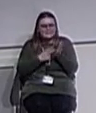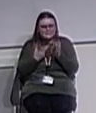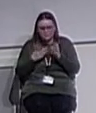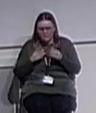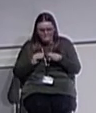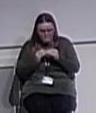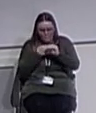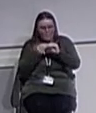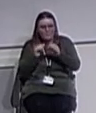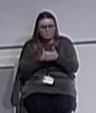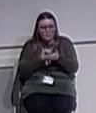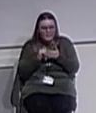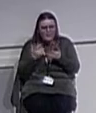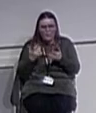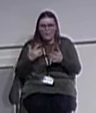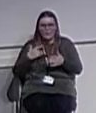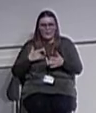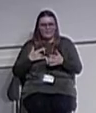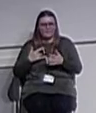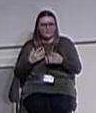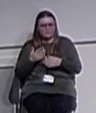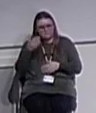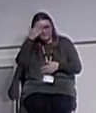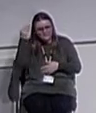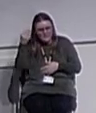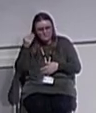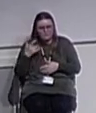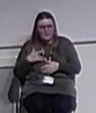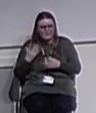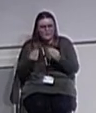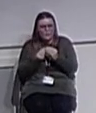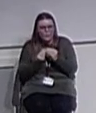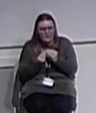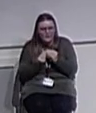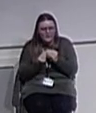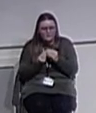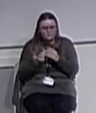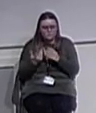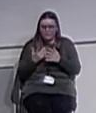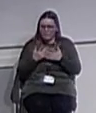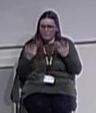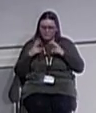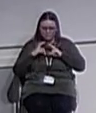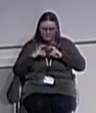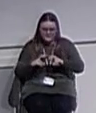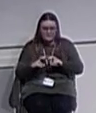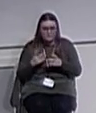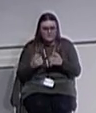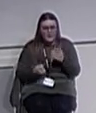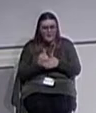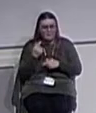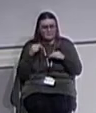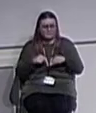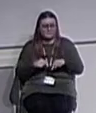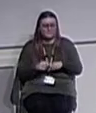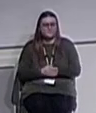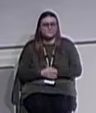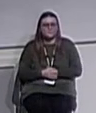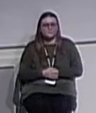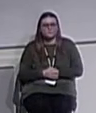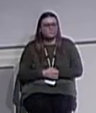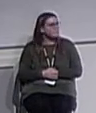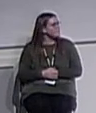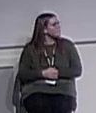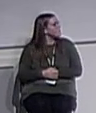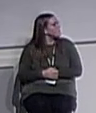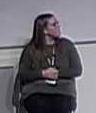about living with dementia and looking at the patient side of it, all of this kind of research goes on here in Manchester. And I've